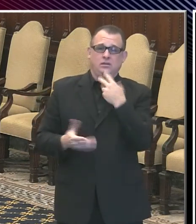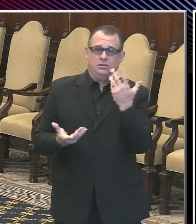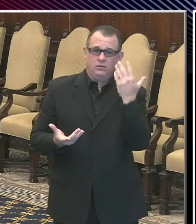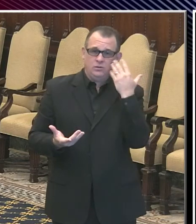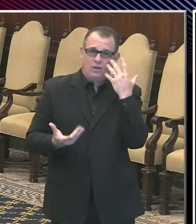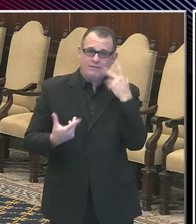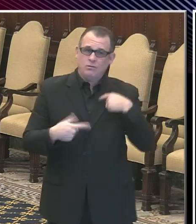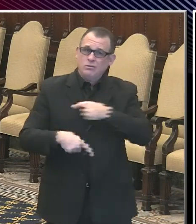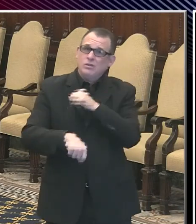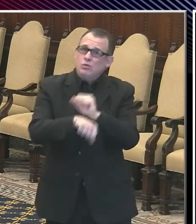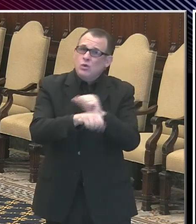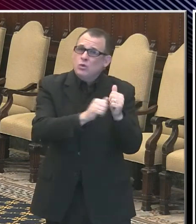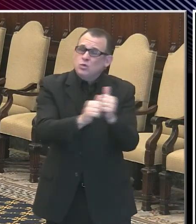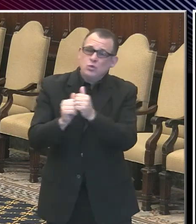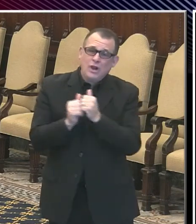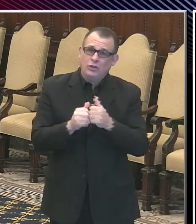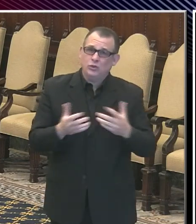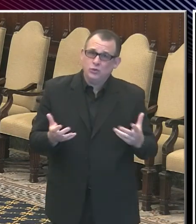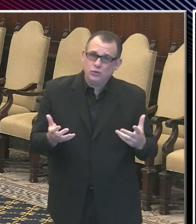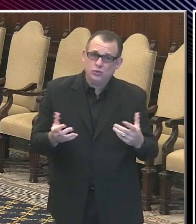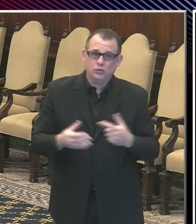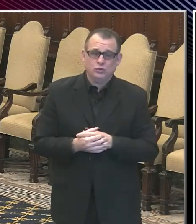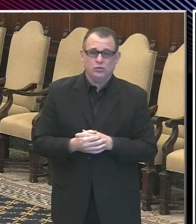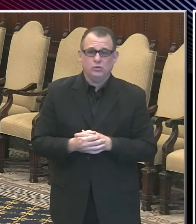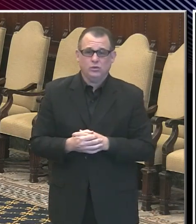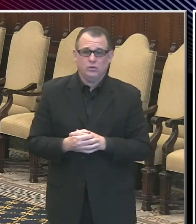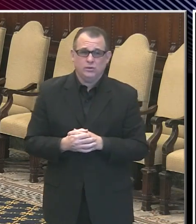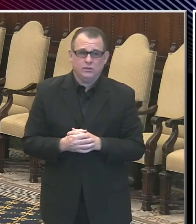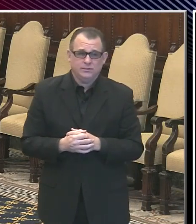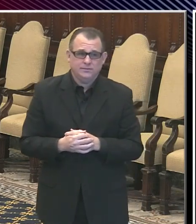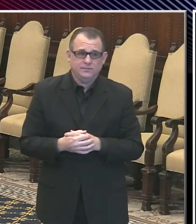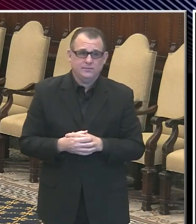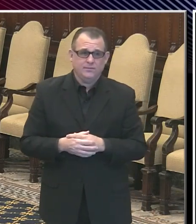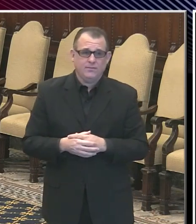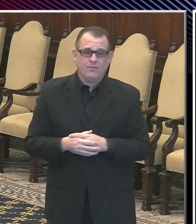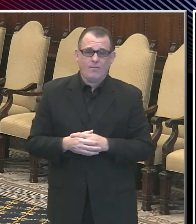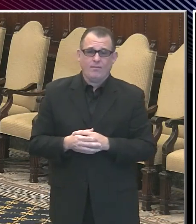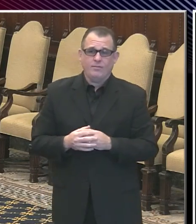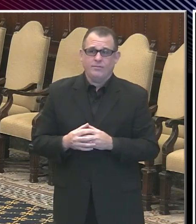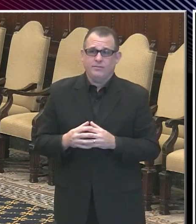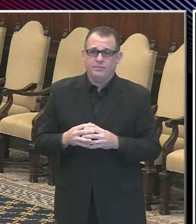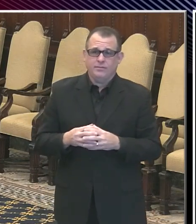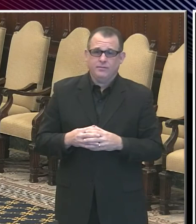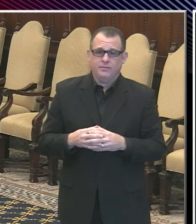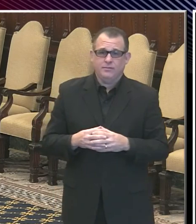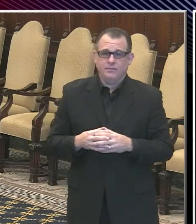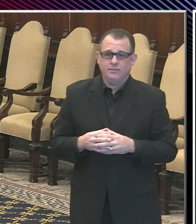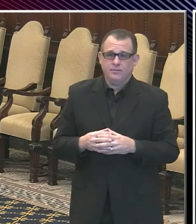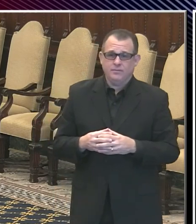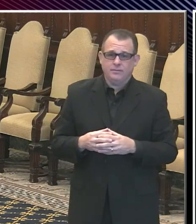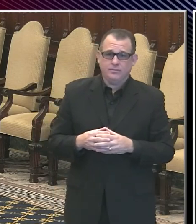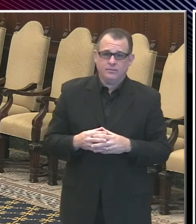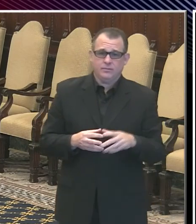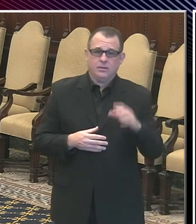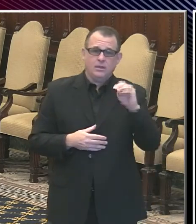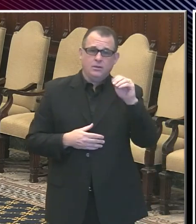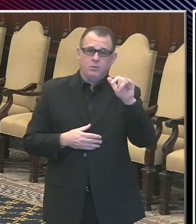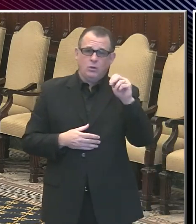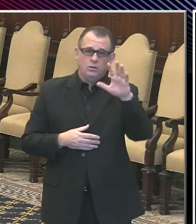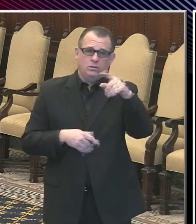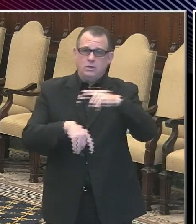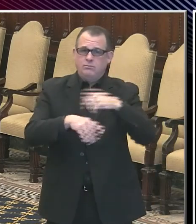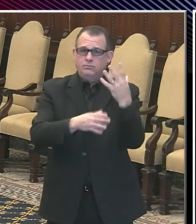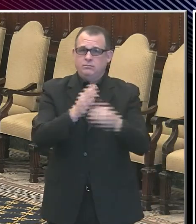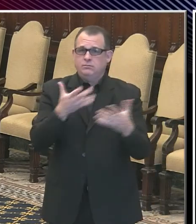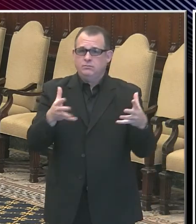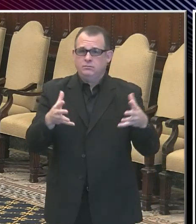need to work together to make it better. So yeah, Mike, Right. I can get your quote is intentional. Be intentional Martin. about trash. Yes, that's perfect. Thank